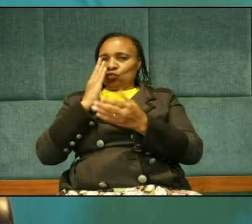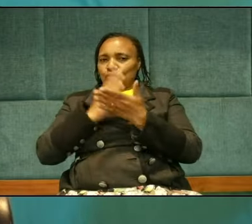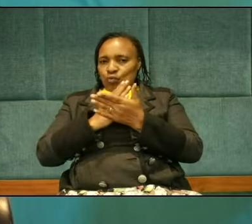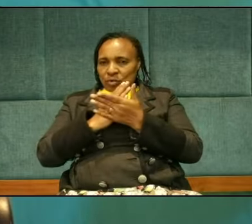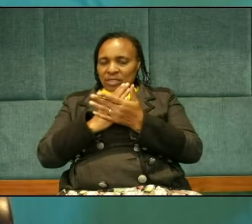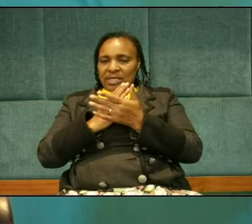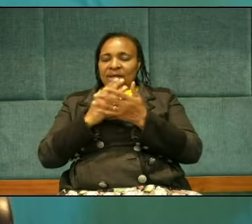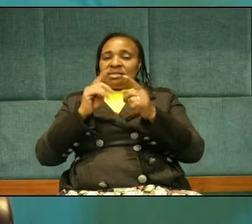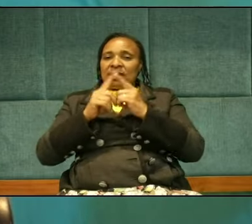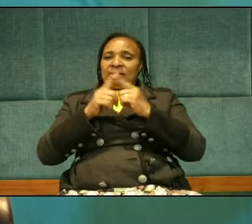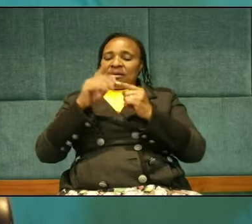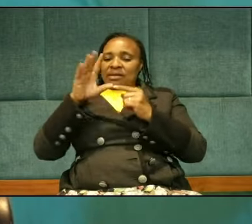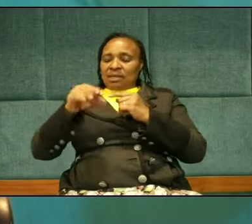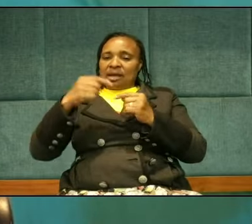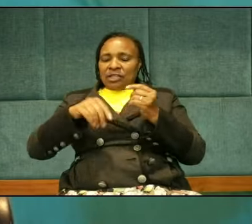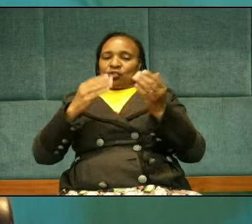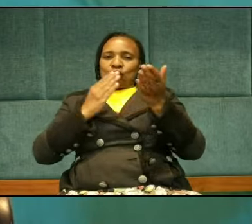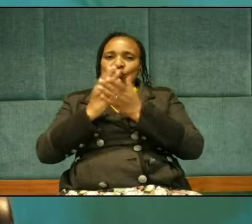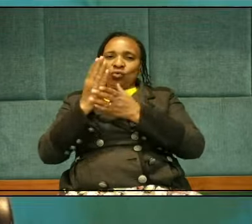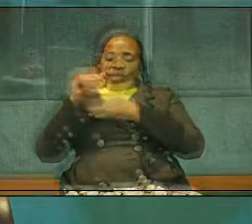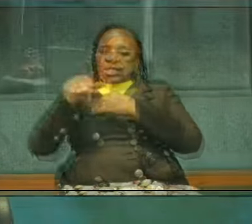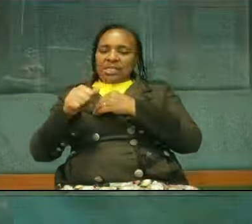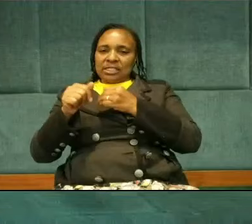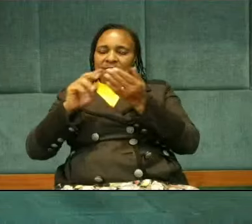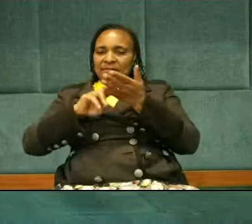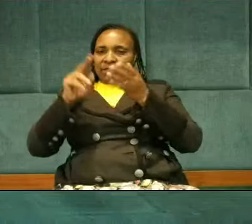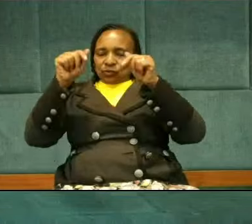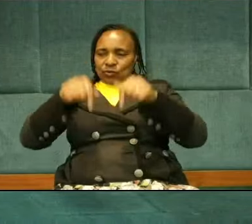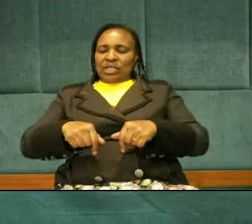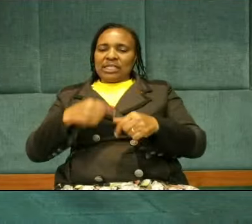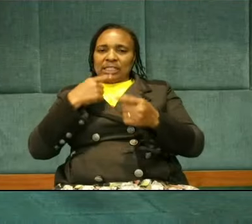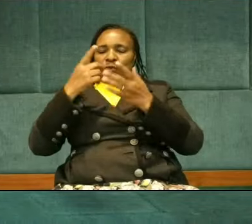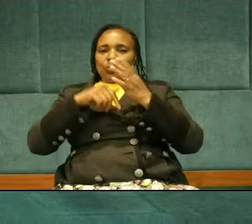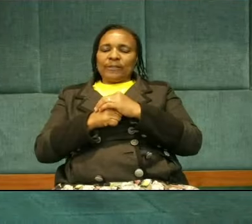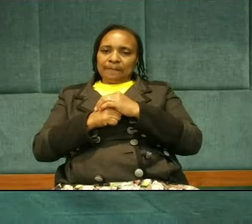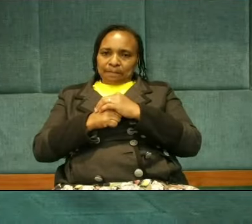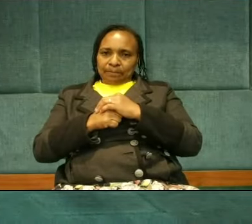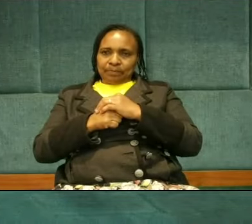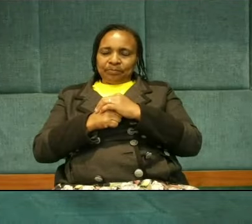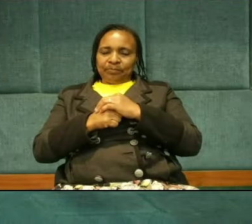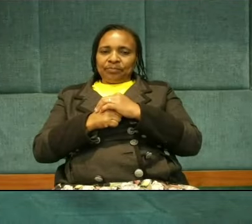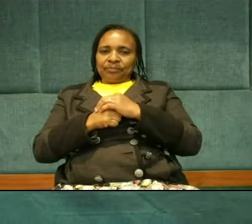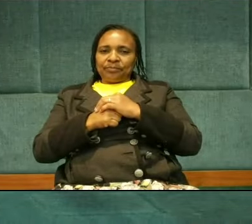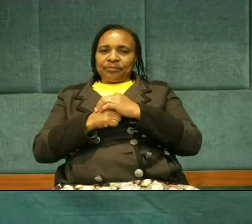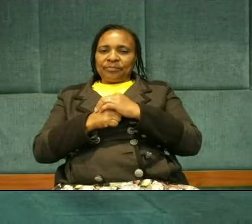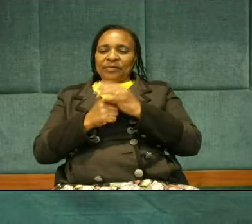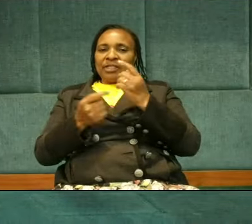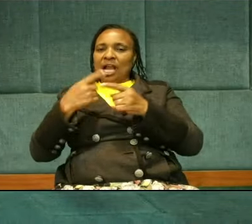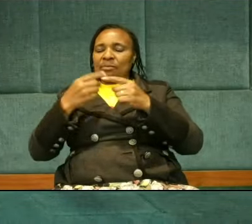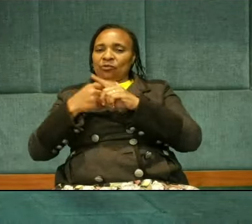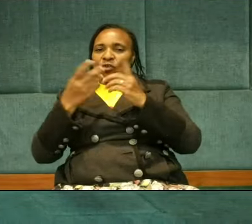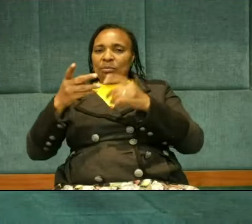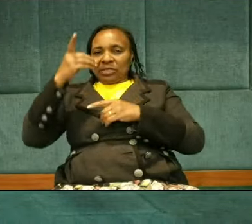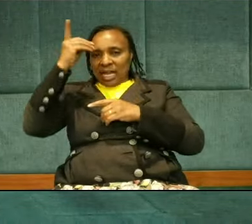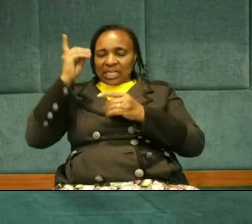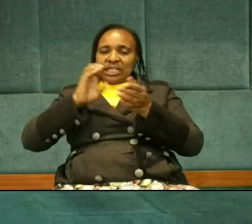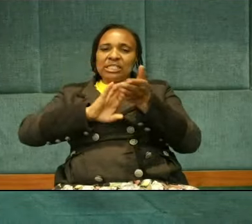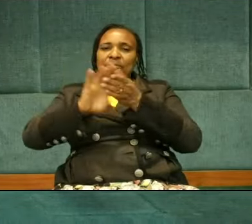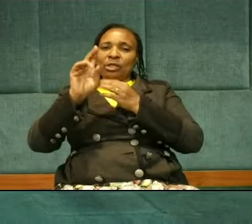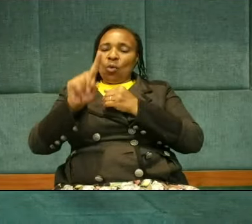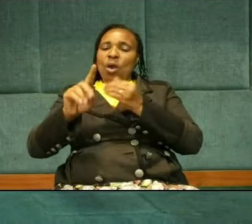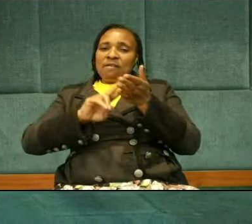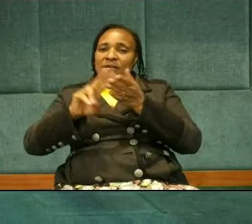Andrew, please take us through the key text today. What does it say? The key text comes from Daniel chapter 1,